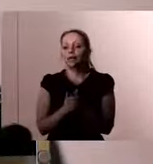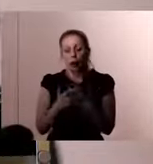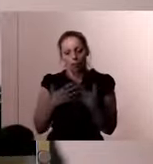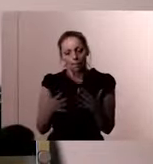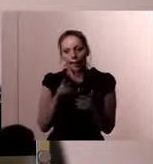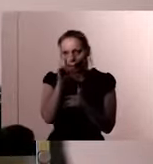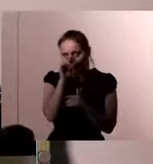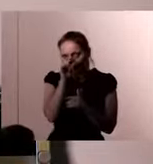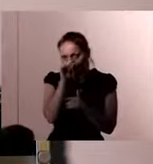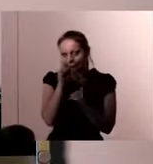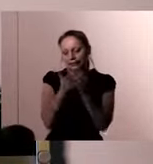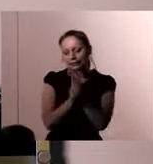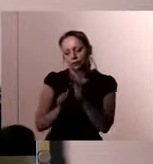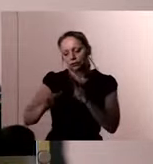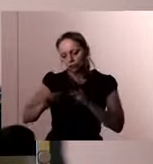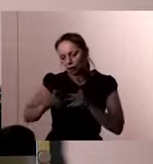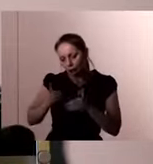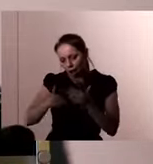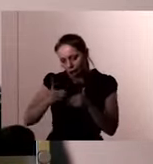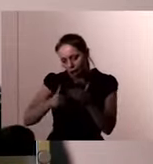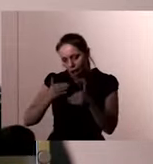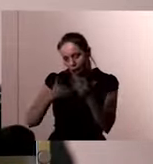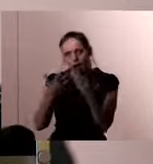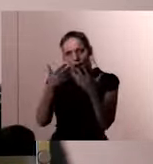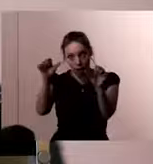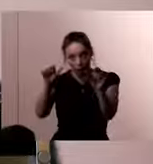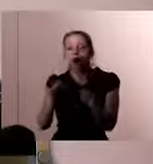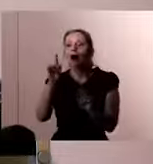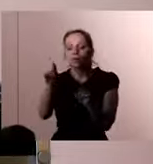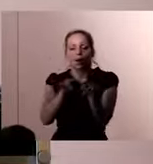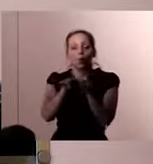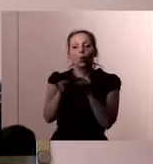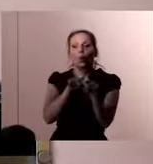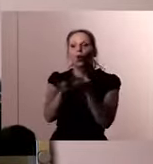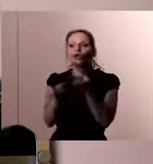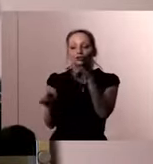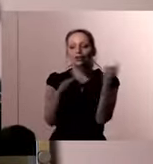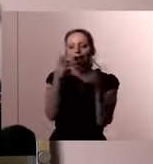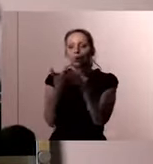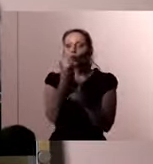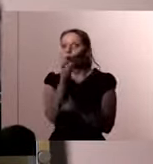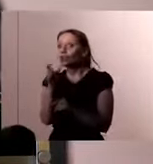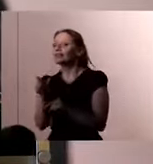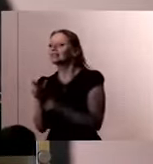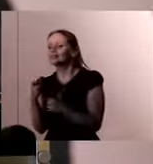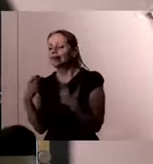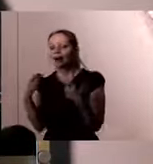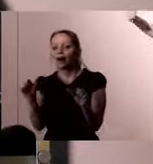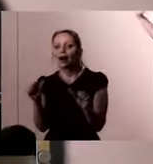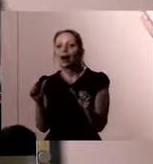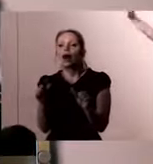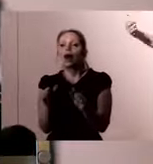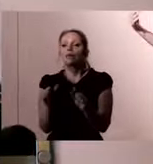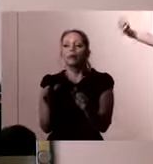many hundreds of thousands of years. But even as we learned to lie with words, we also learned how to tell